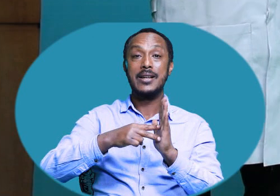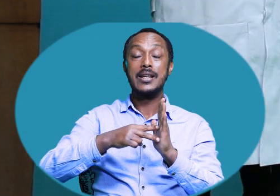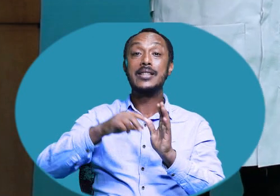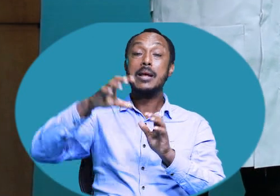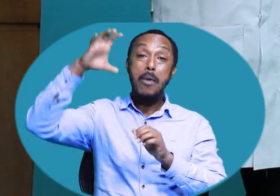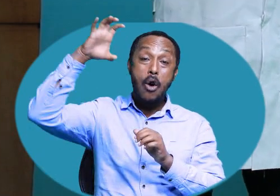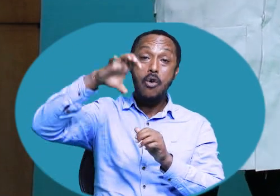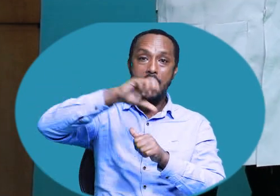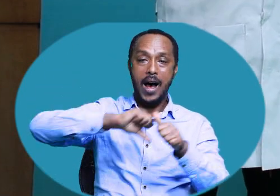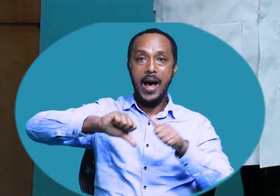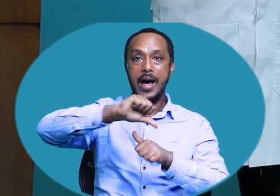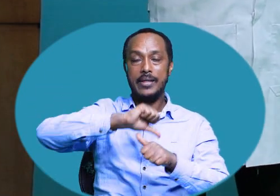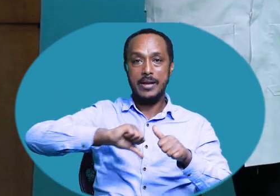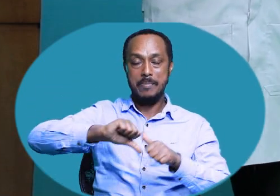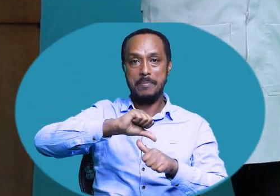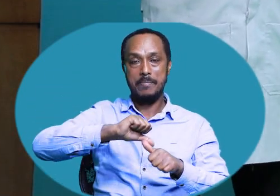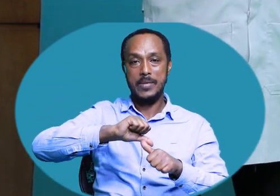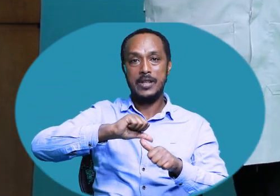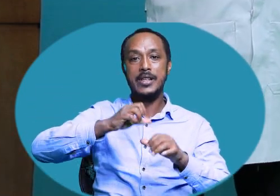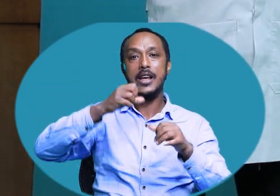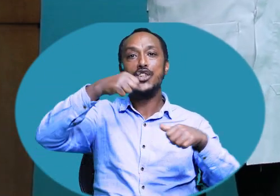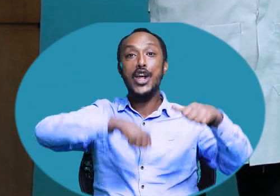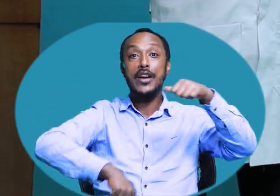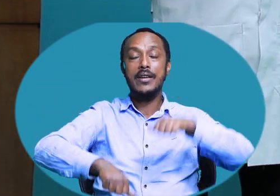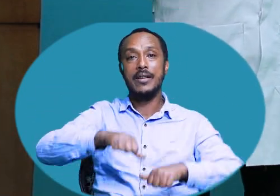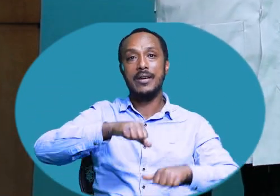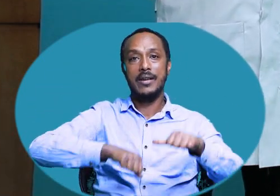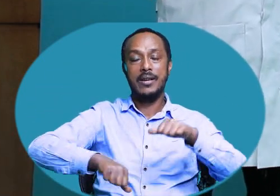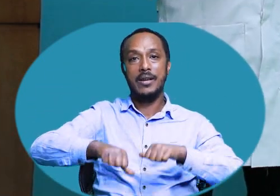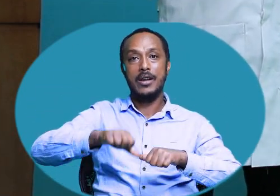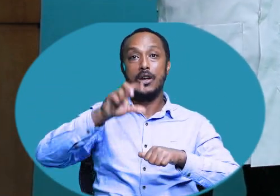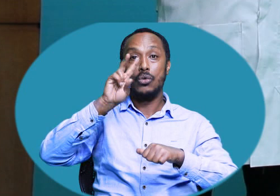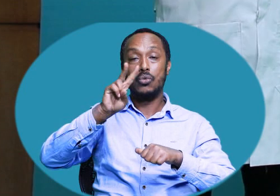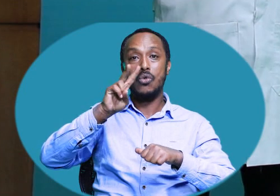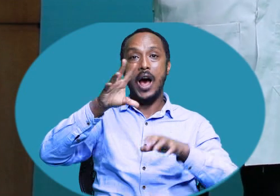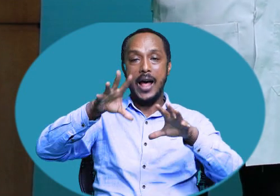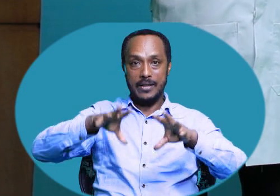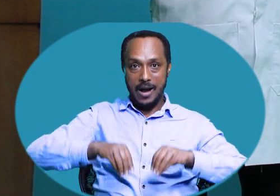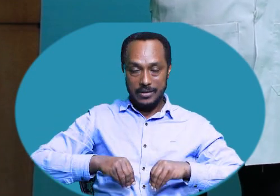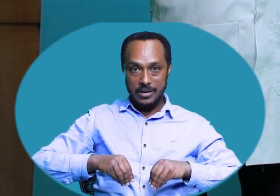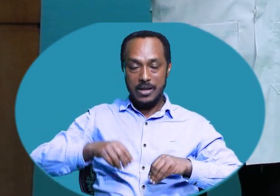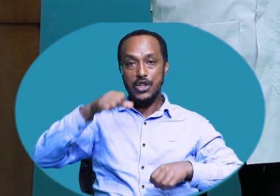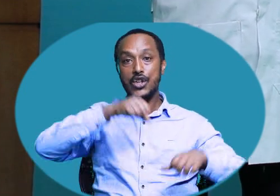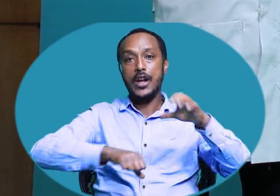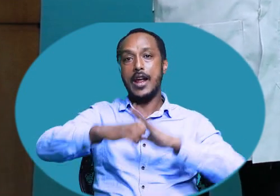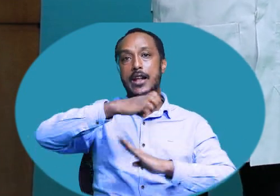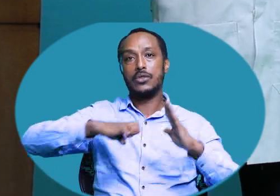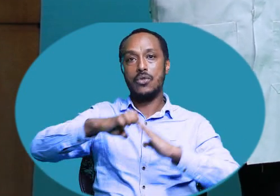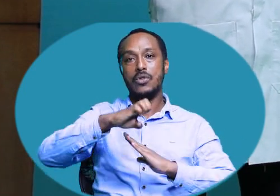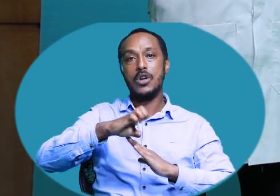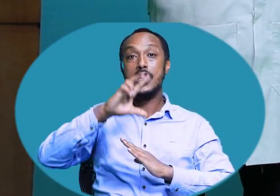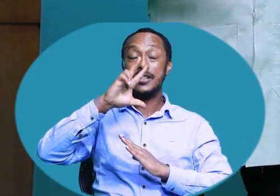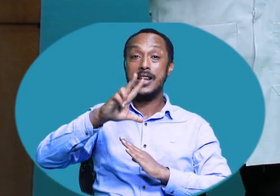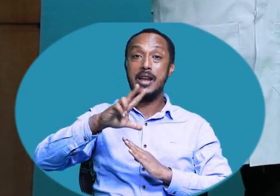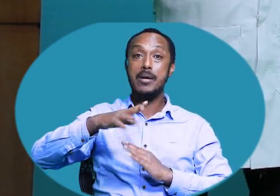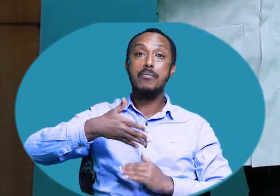to attract a shared pair electrons. The power of the atom to attract a shared pair electrons. You know the three most